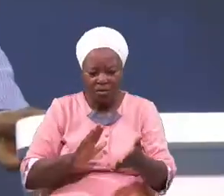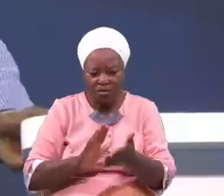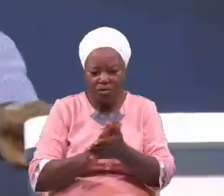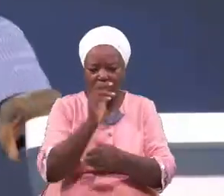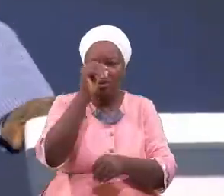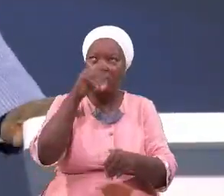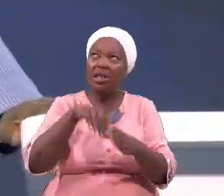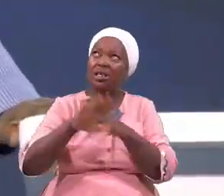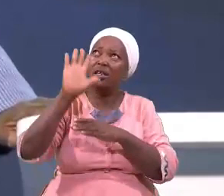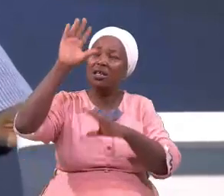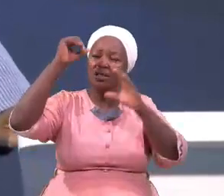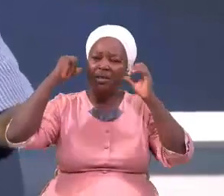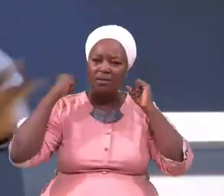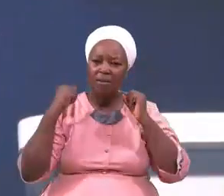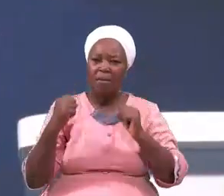his power.